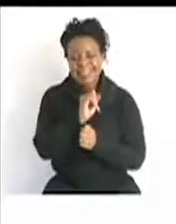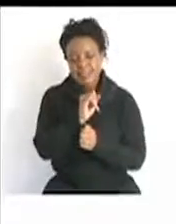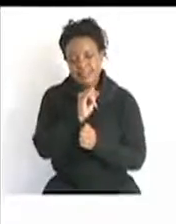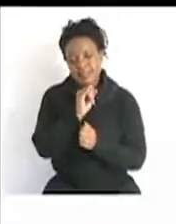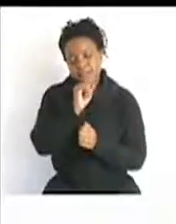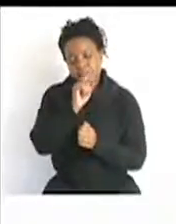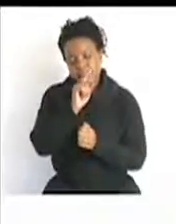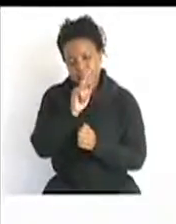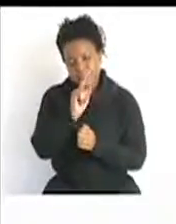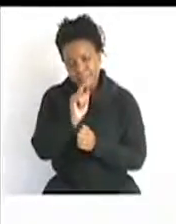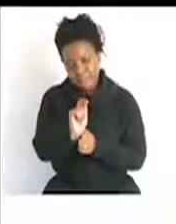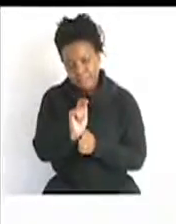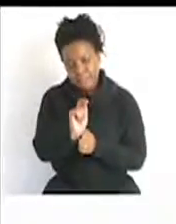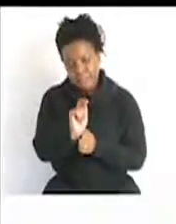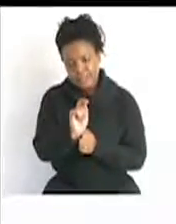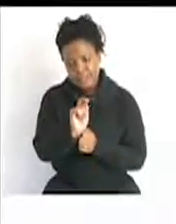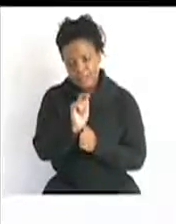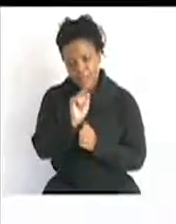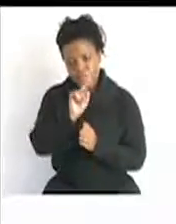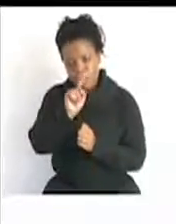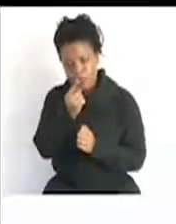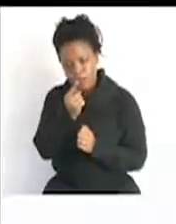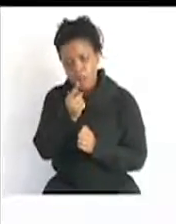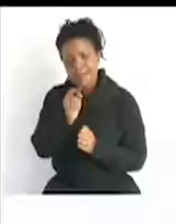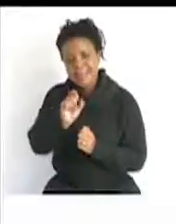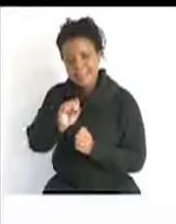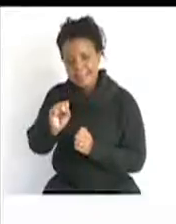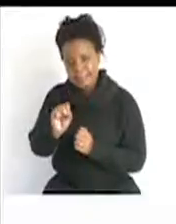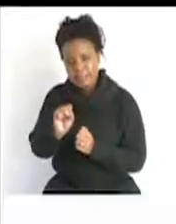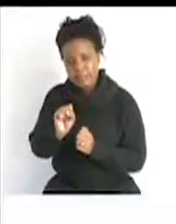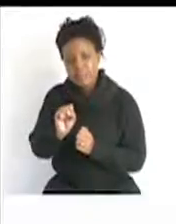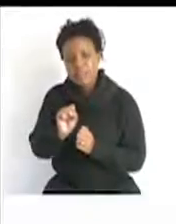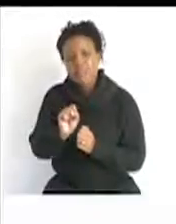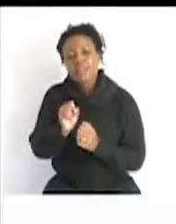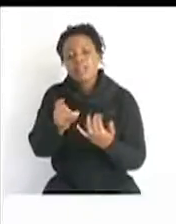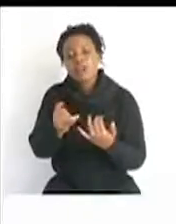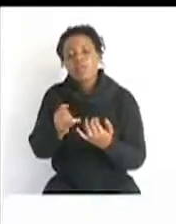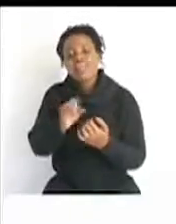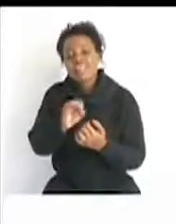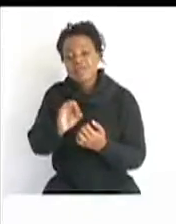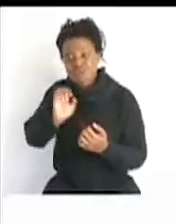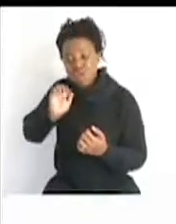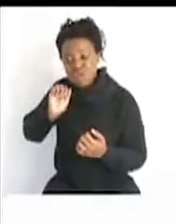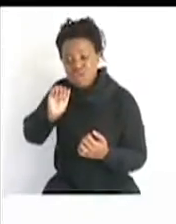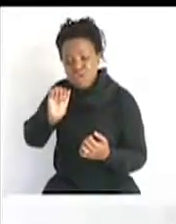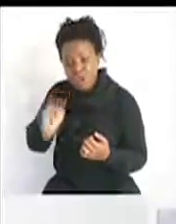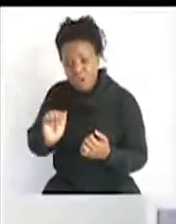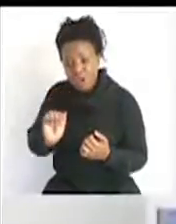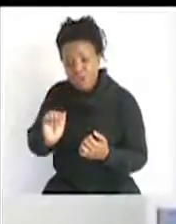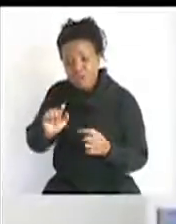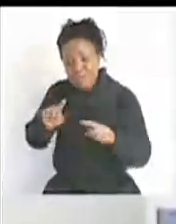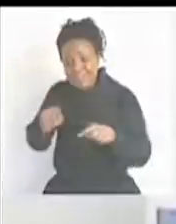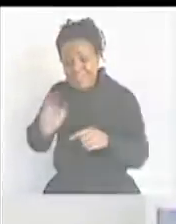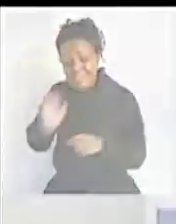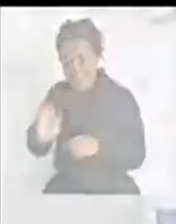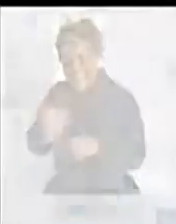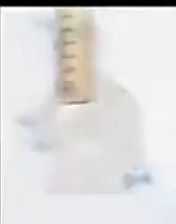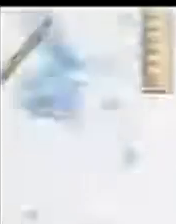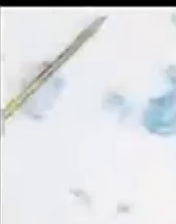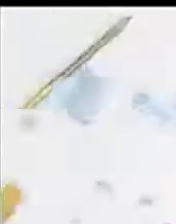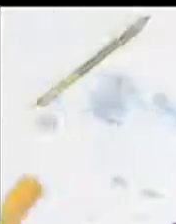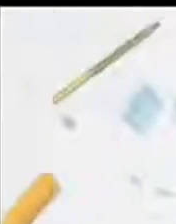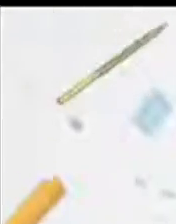apostrophe and it's with belonging. Now, let us look on the chalkboard.